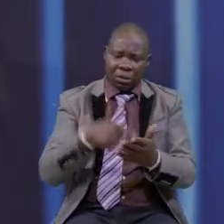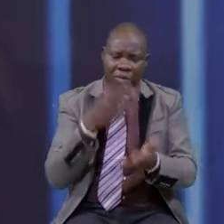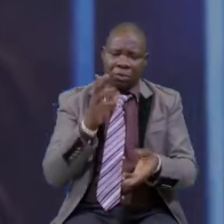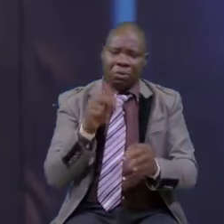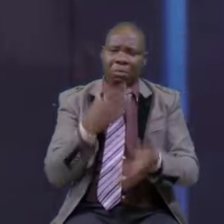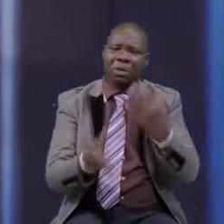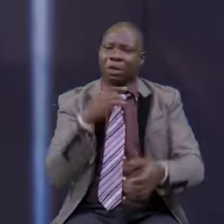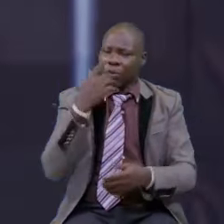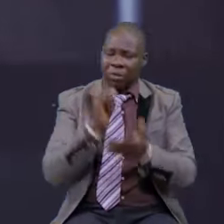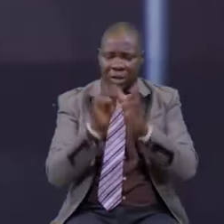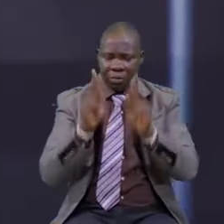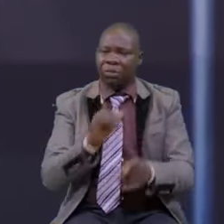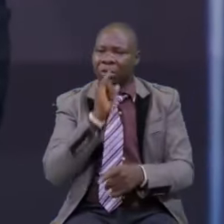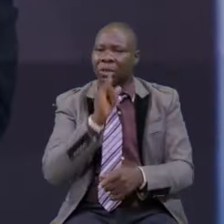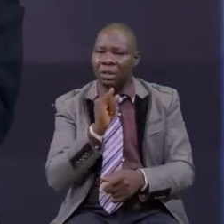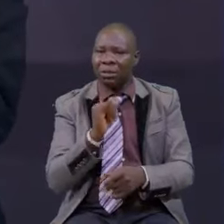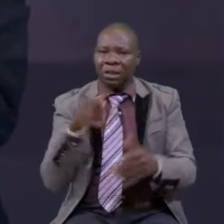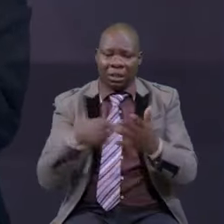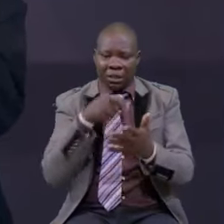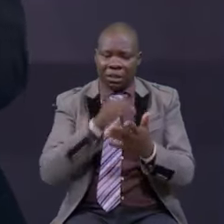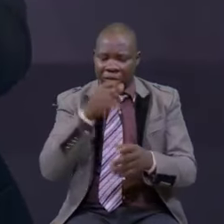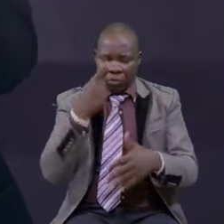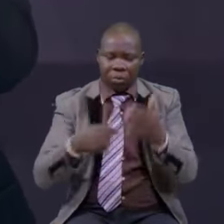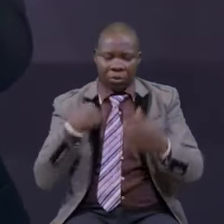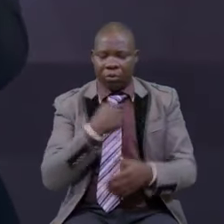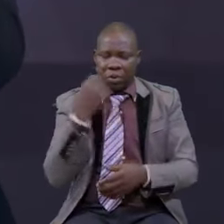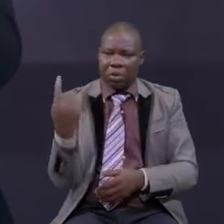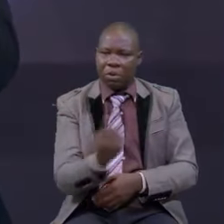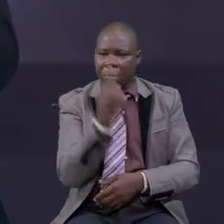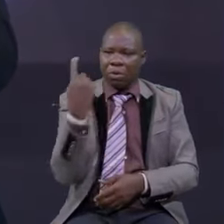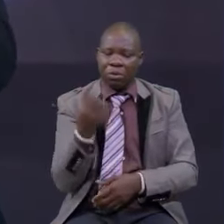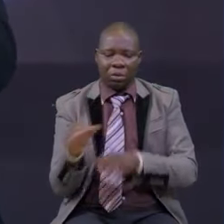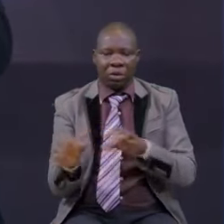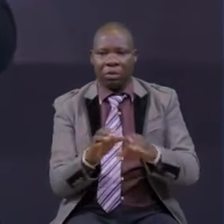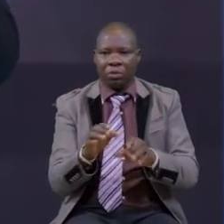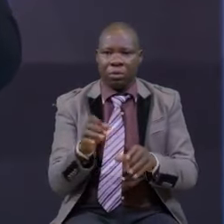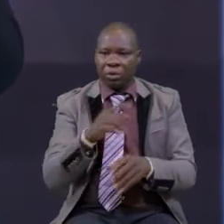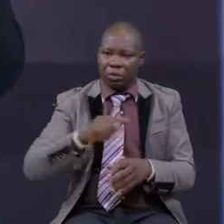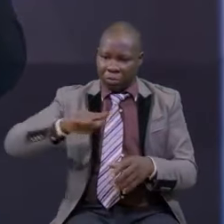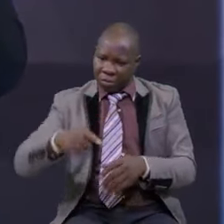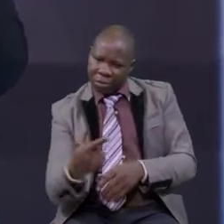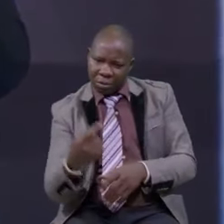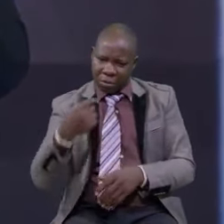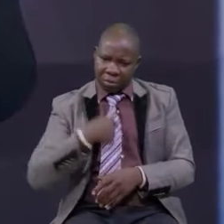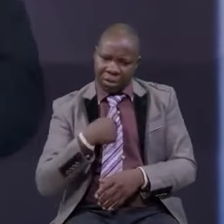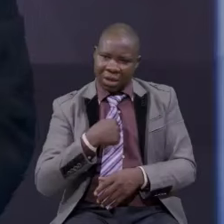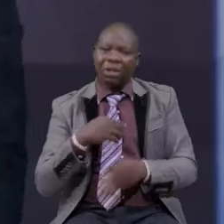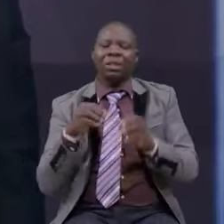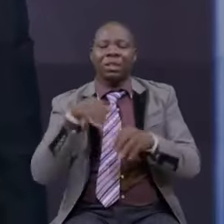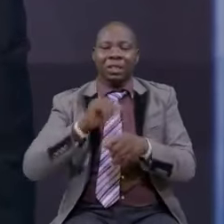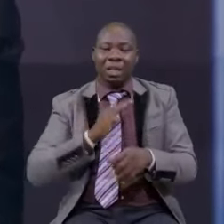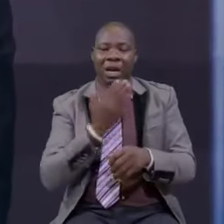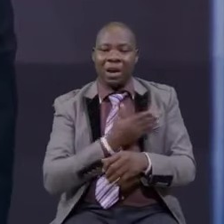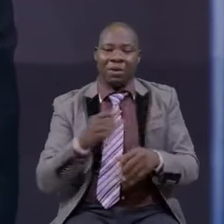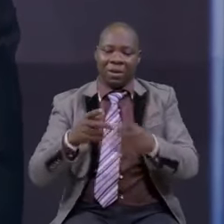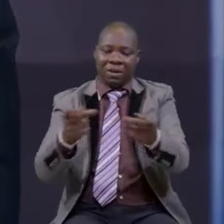person is, this is what we always do. You insult me, okay, our tribe. When